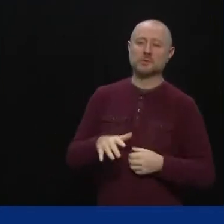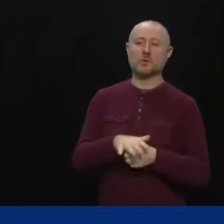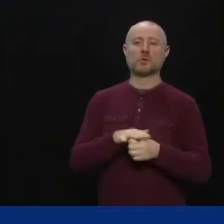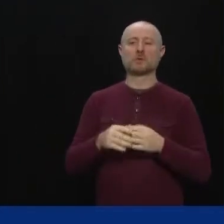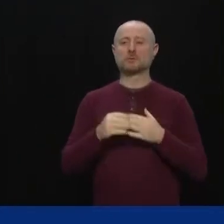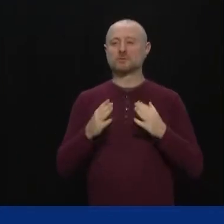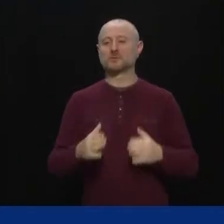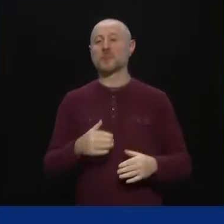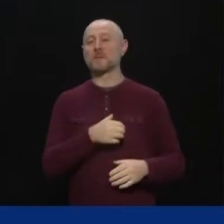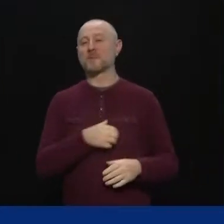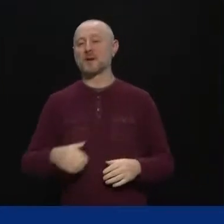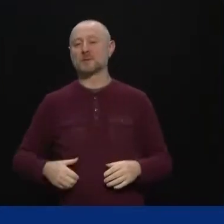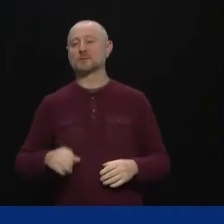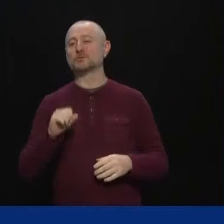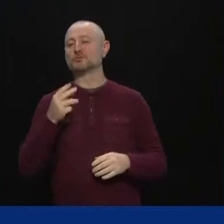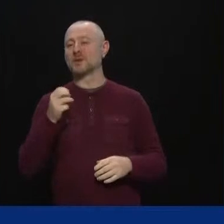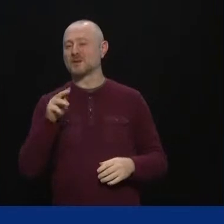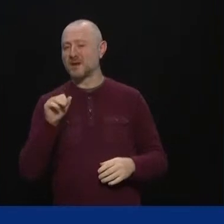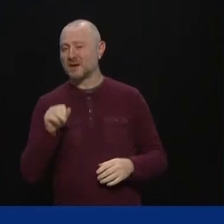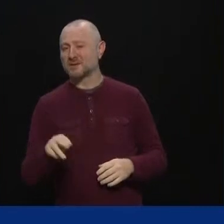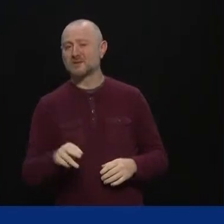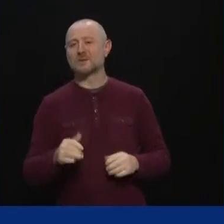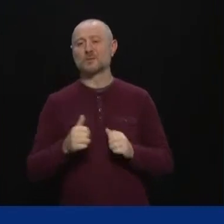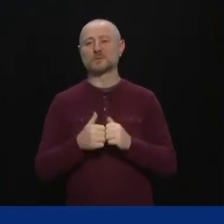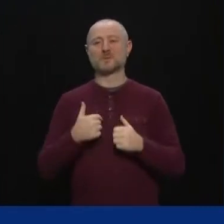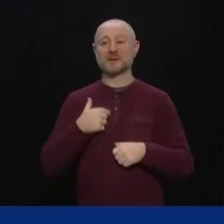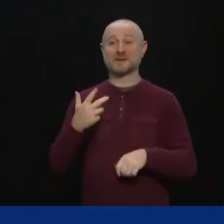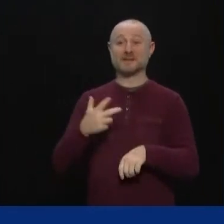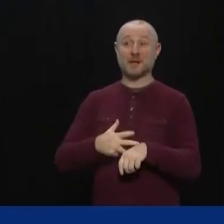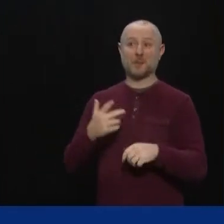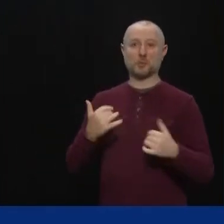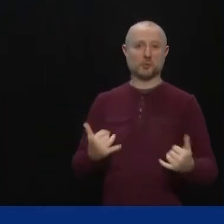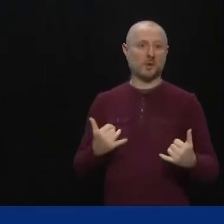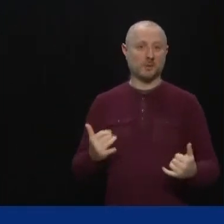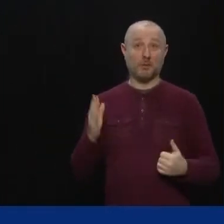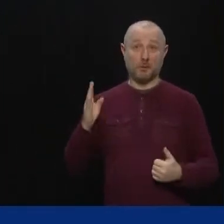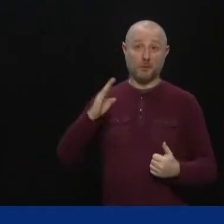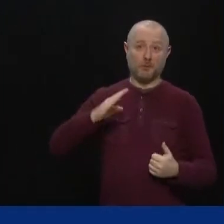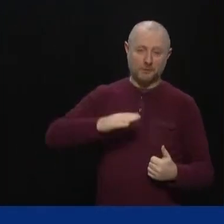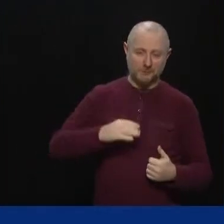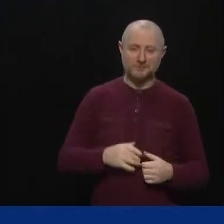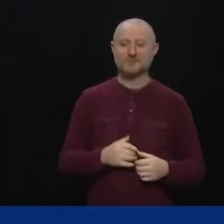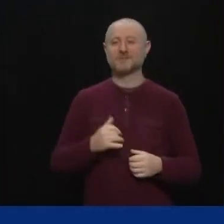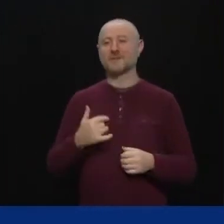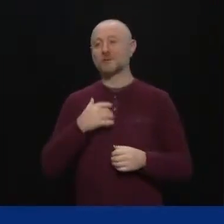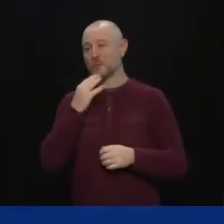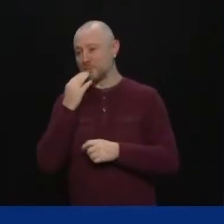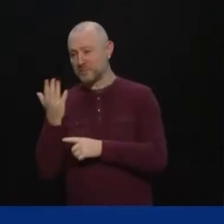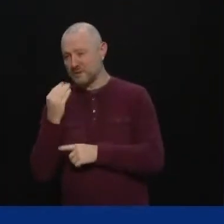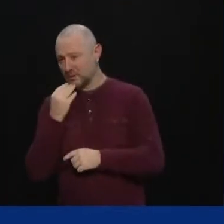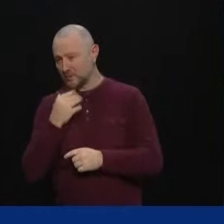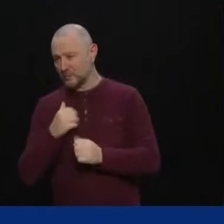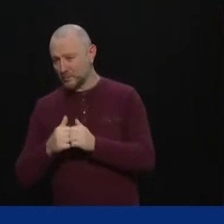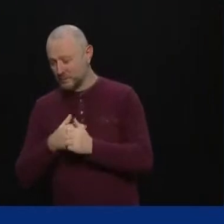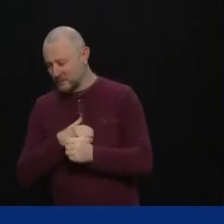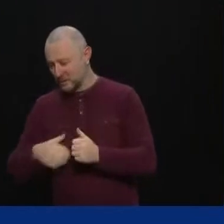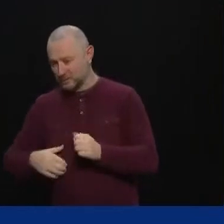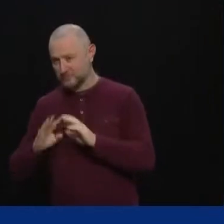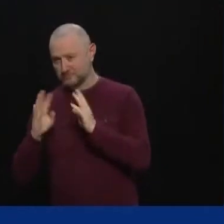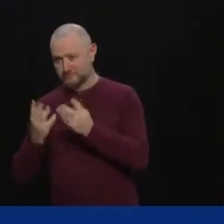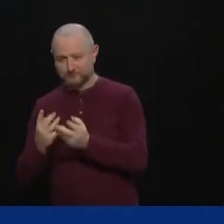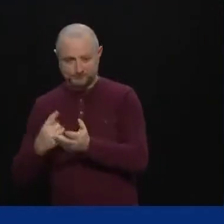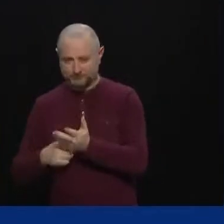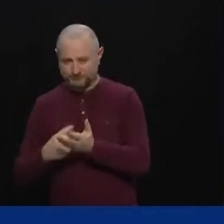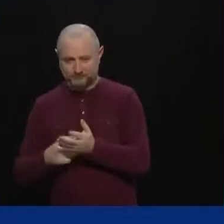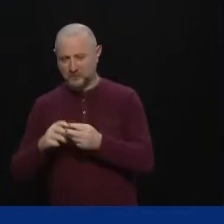Kathy Sheehan, who was with me 3 times today now. This is great. We had breakfast with mayors from upstate to talk about our issues,